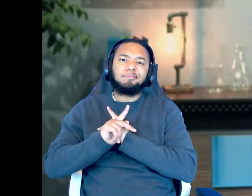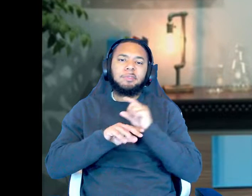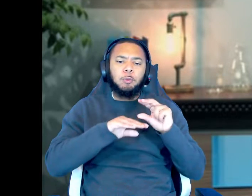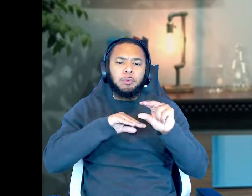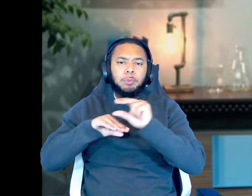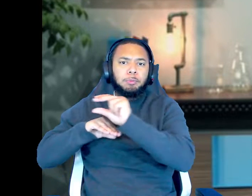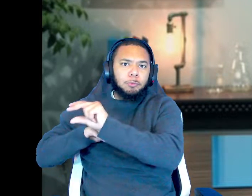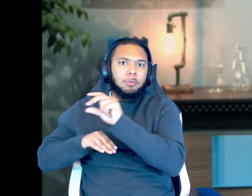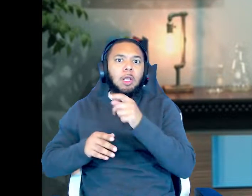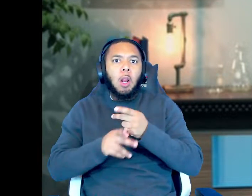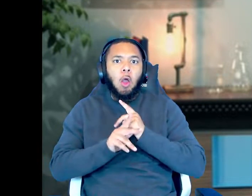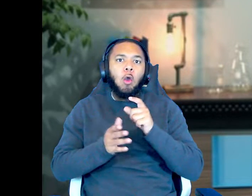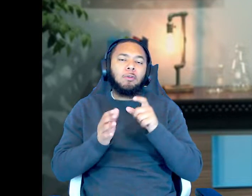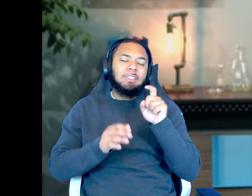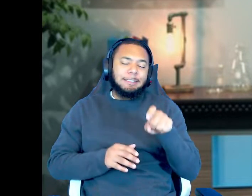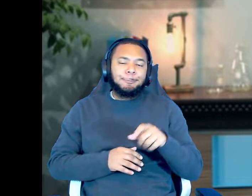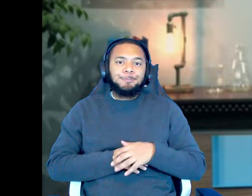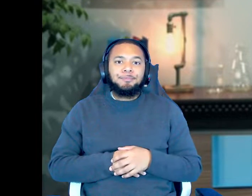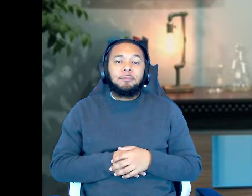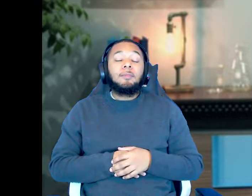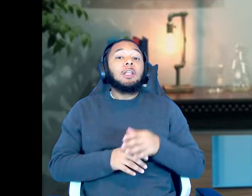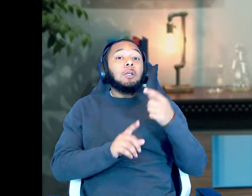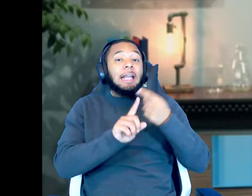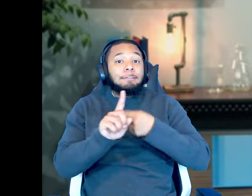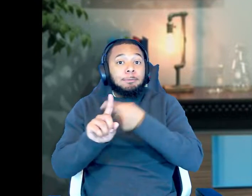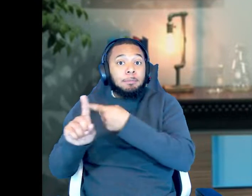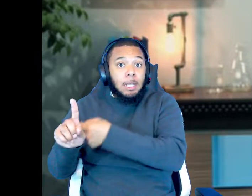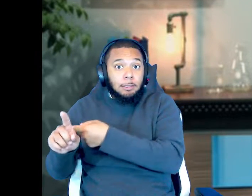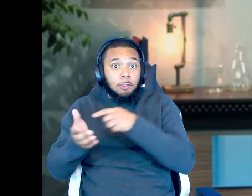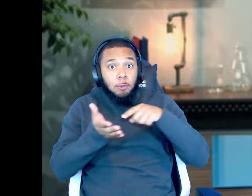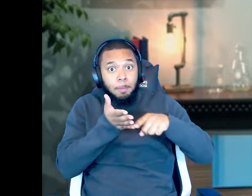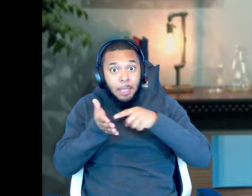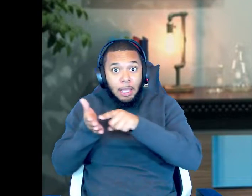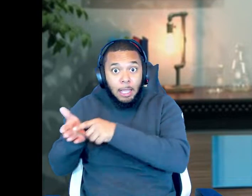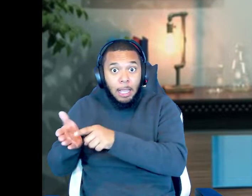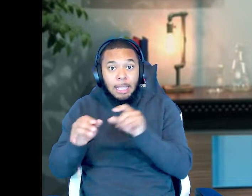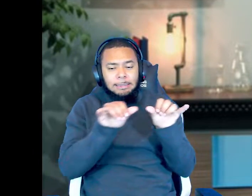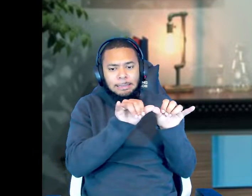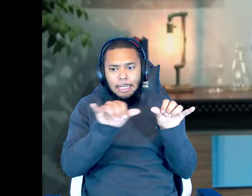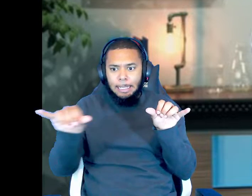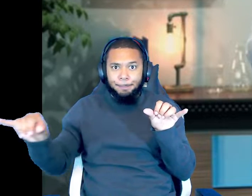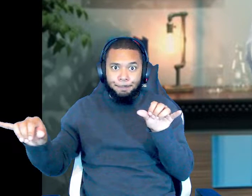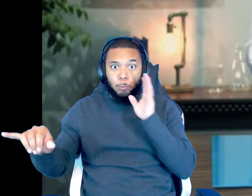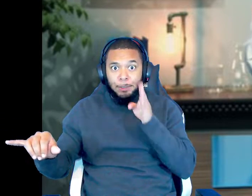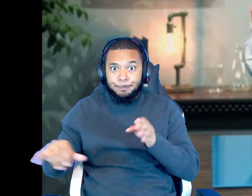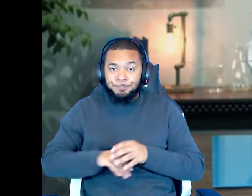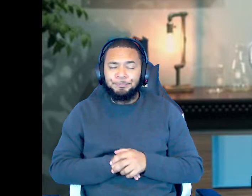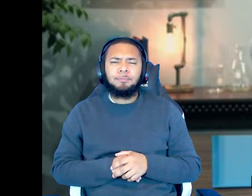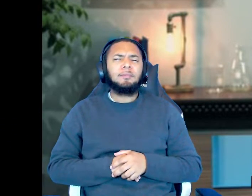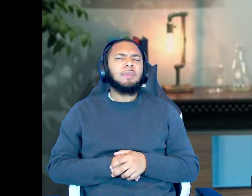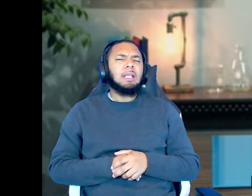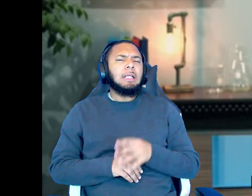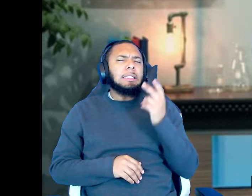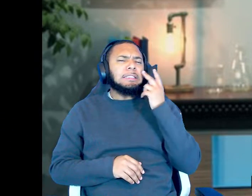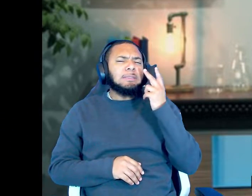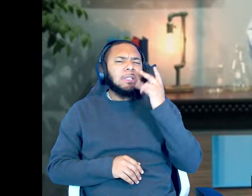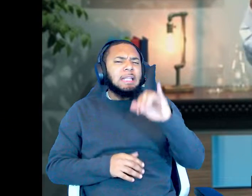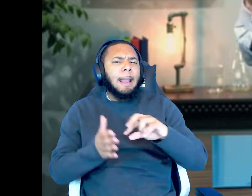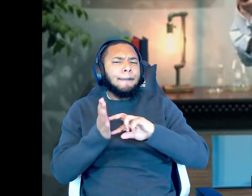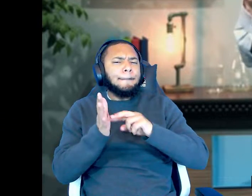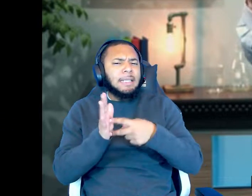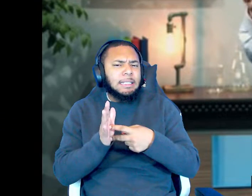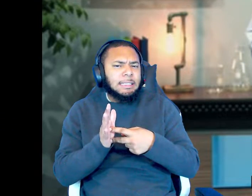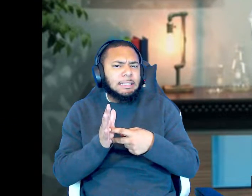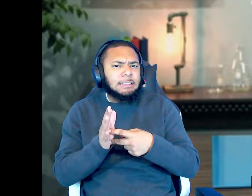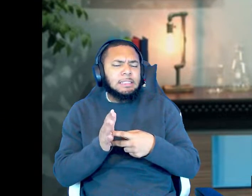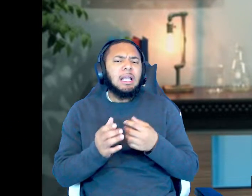single month, you're going to pay the same amount. Let's take a look at what the implications of this are and how